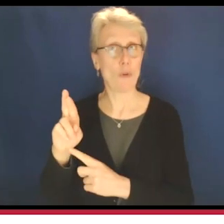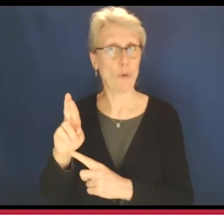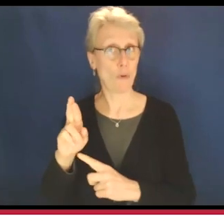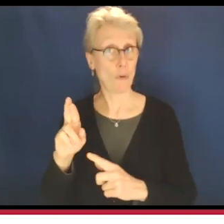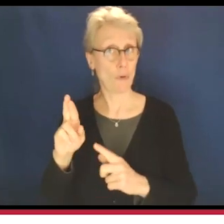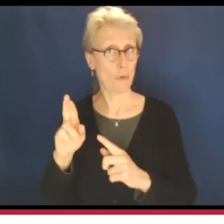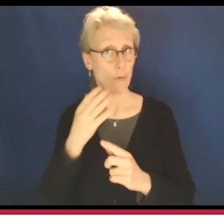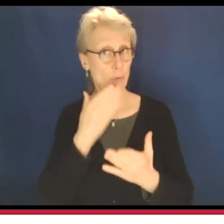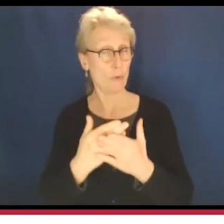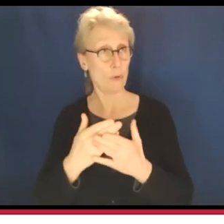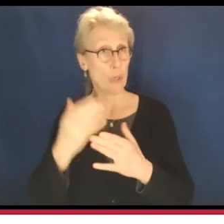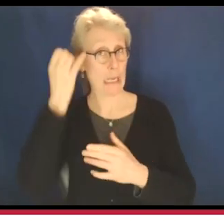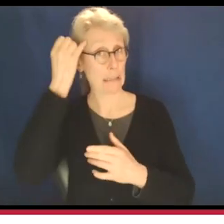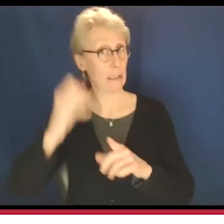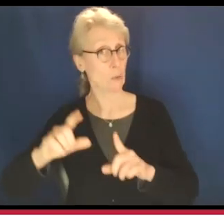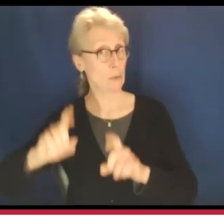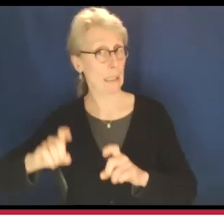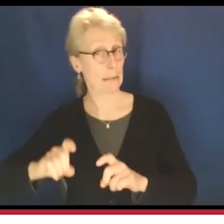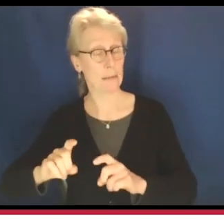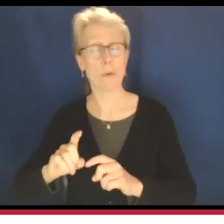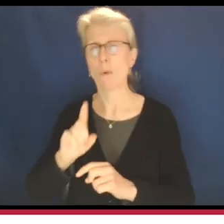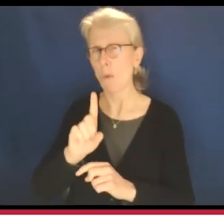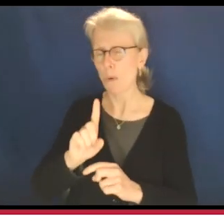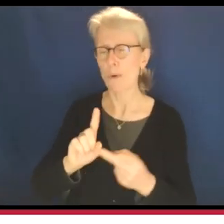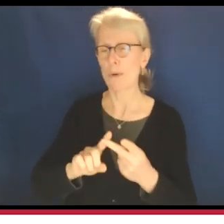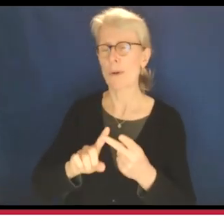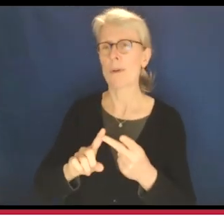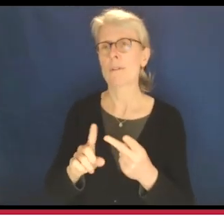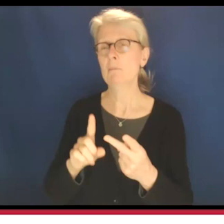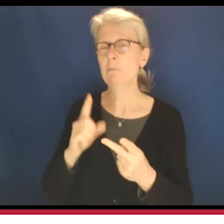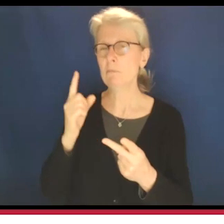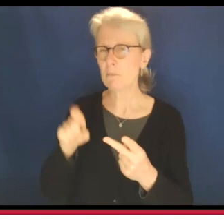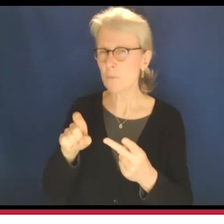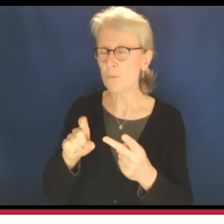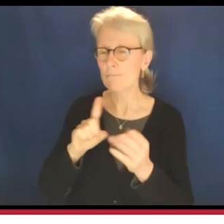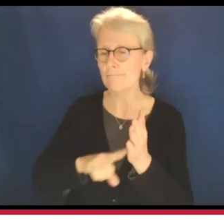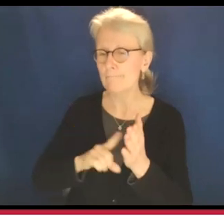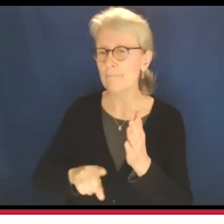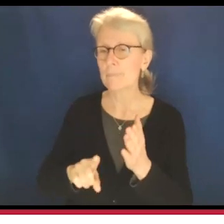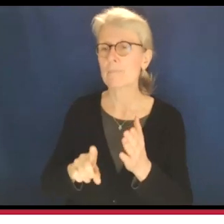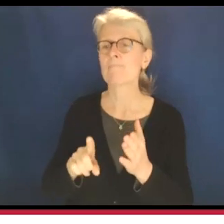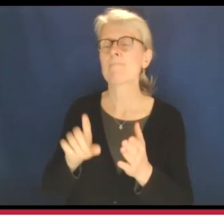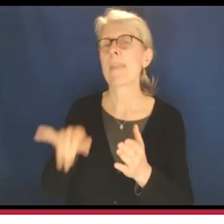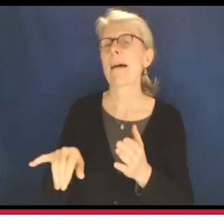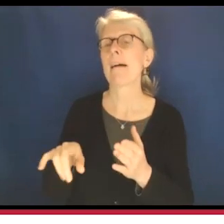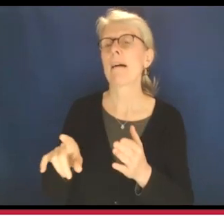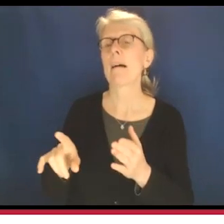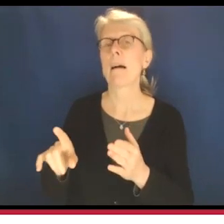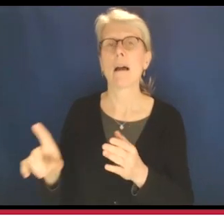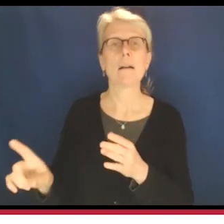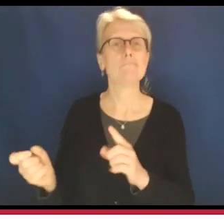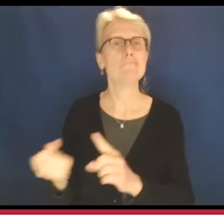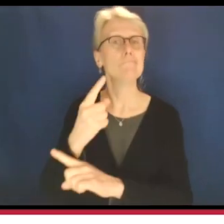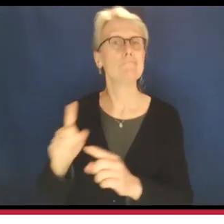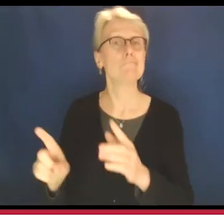hypothesis, first starting hypothesis, or whether we should always consider the possibility that it's come from a